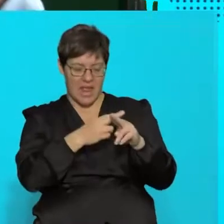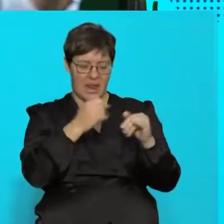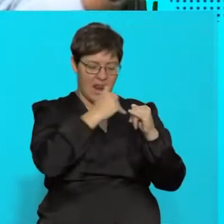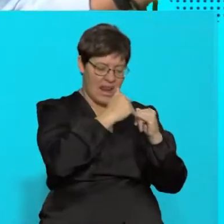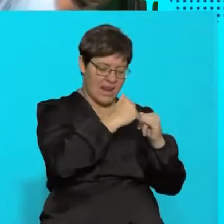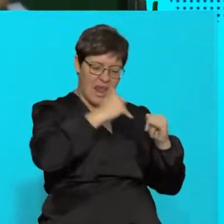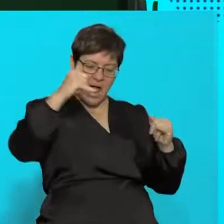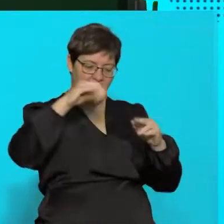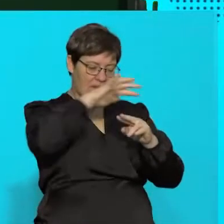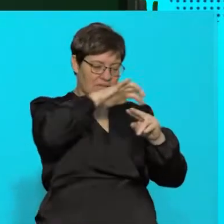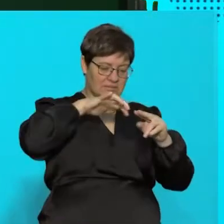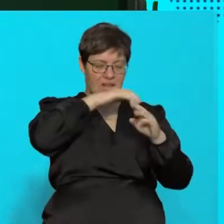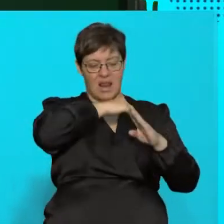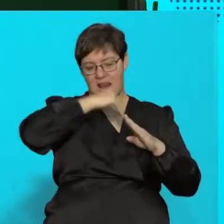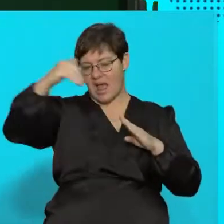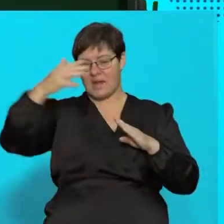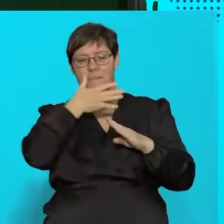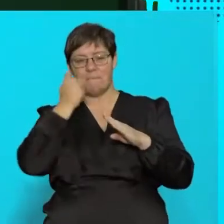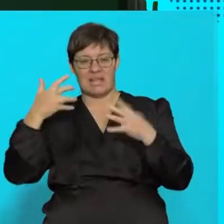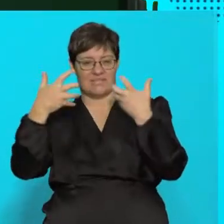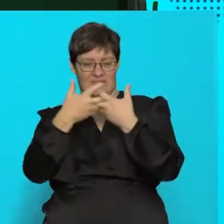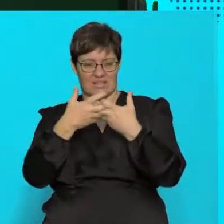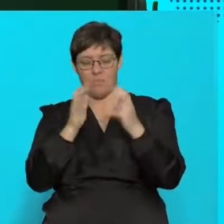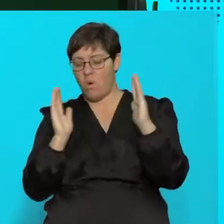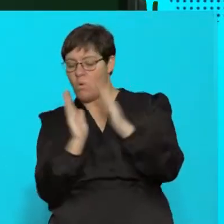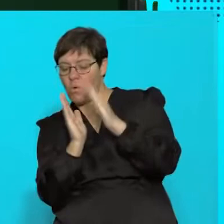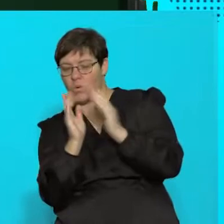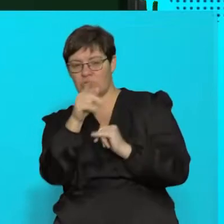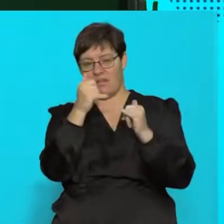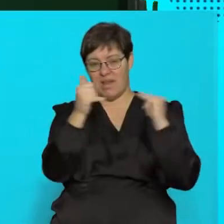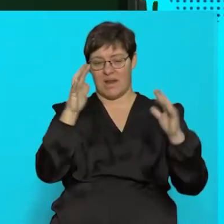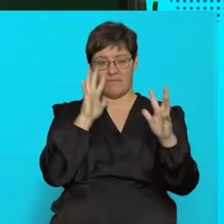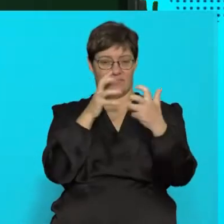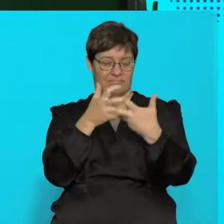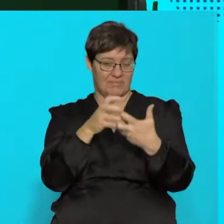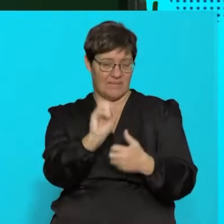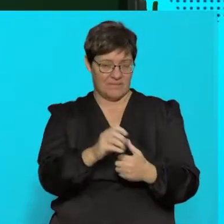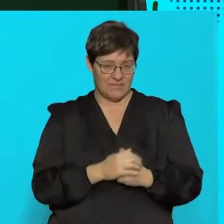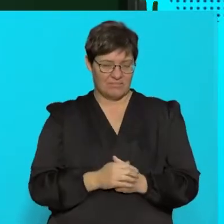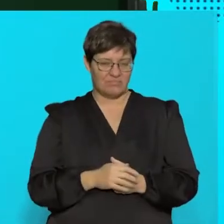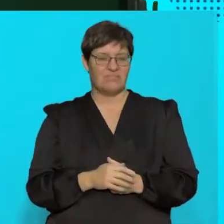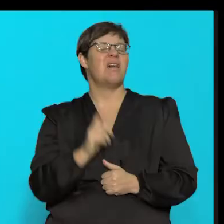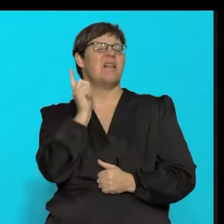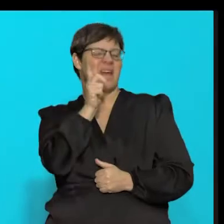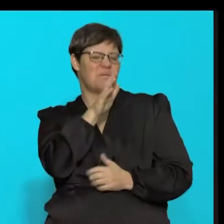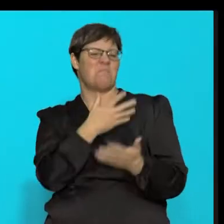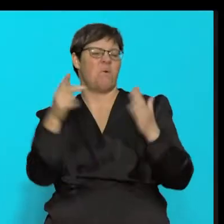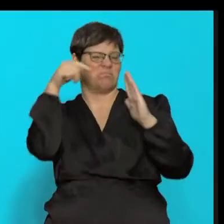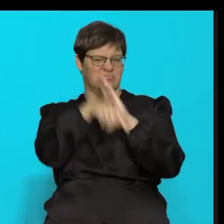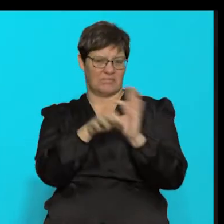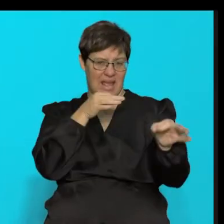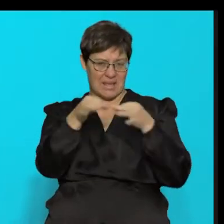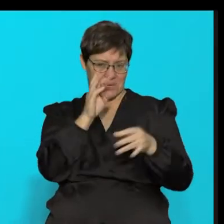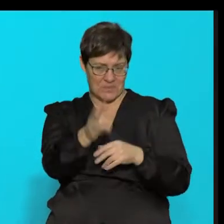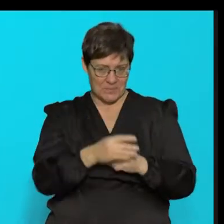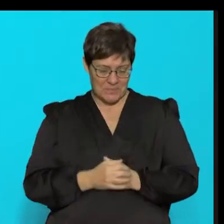a line which actually all those lines closer to that, all our points get closer to that line. Okay, but we'll explain that in